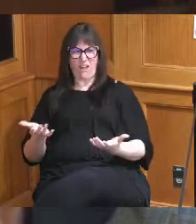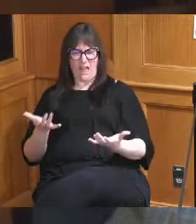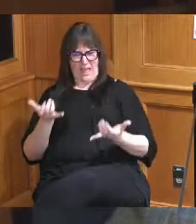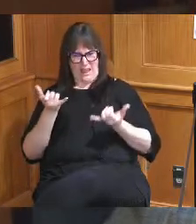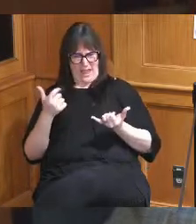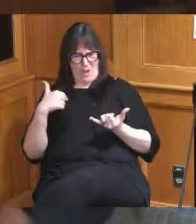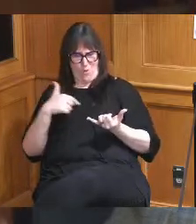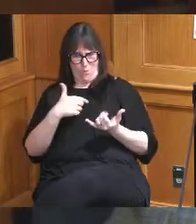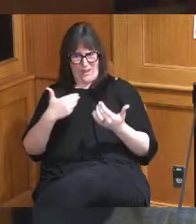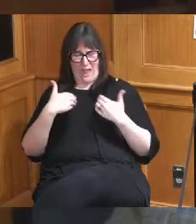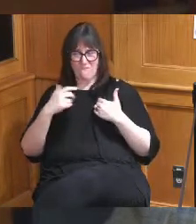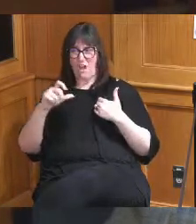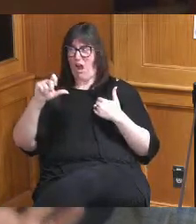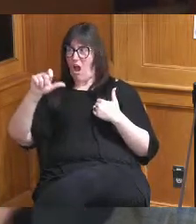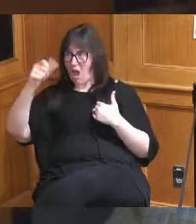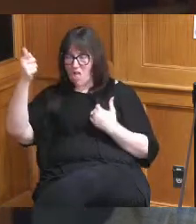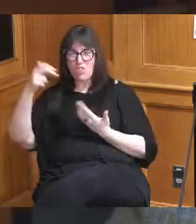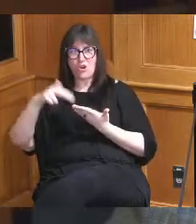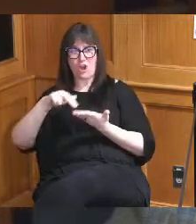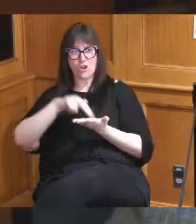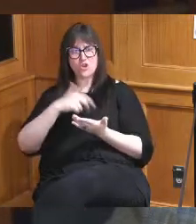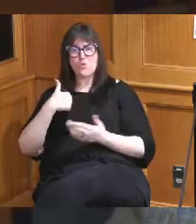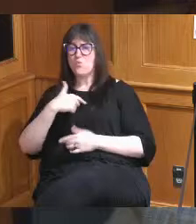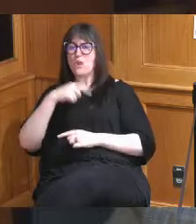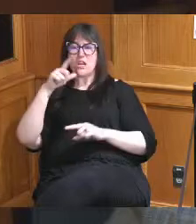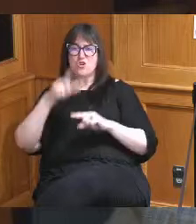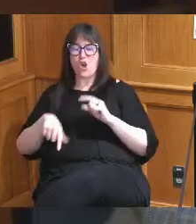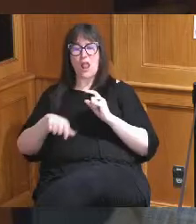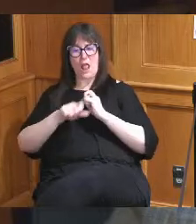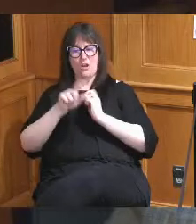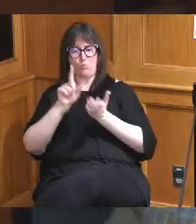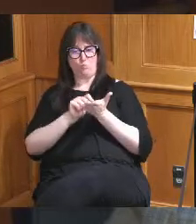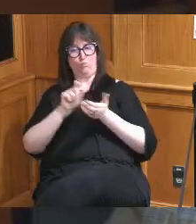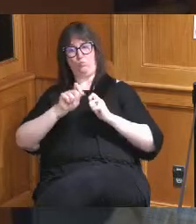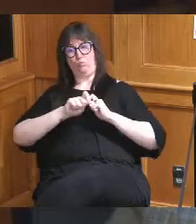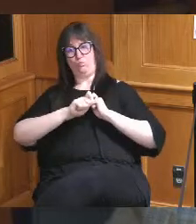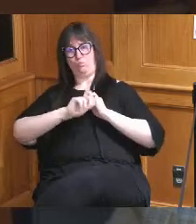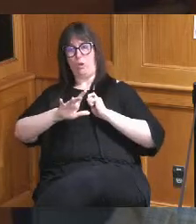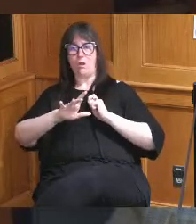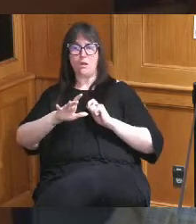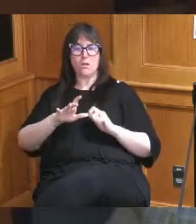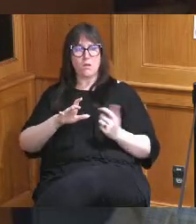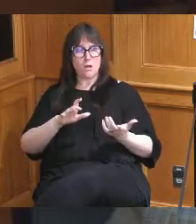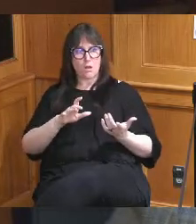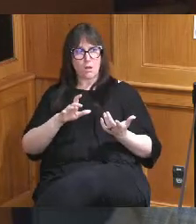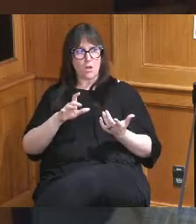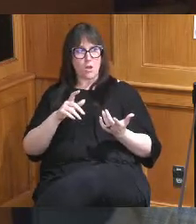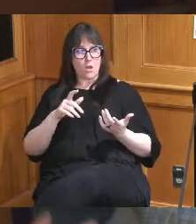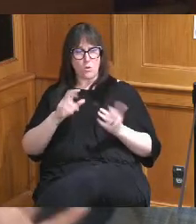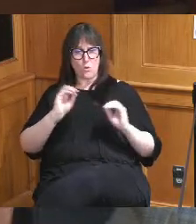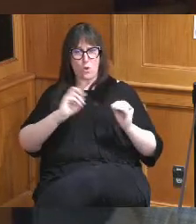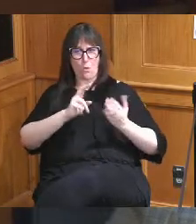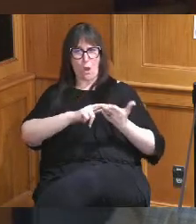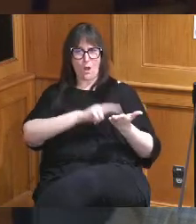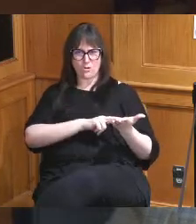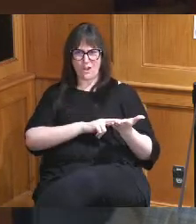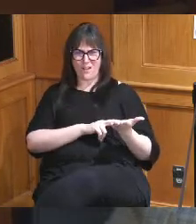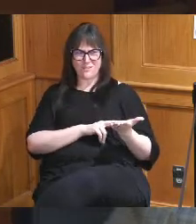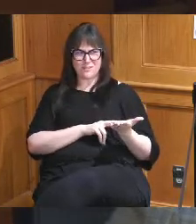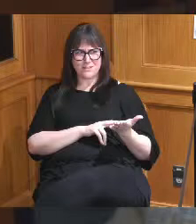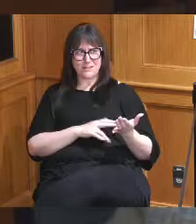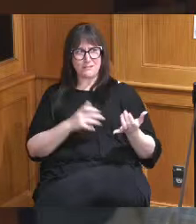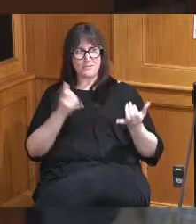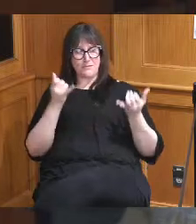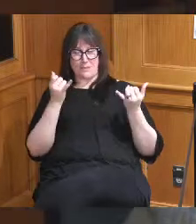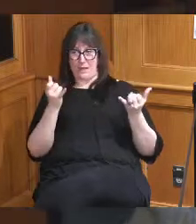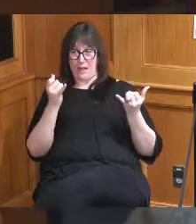little, but other contracts. We couldn't even send out press releases. We wasn't getting the contracts on press releases. Now we got some of